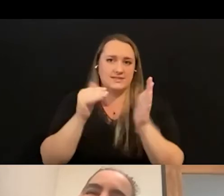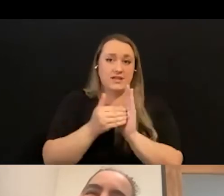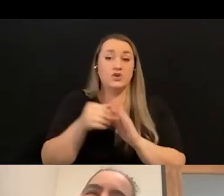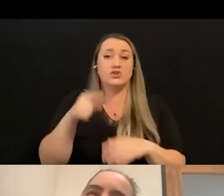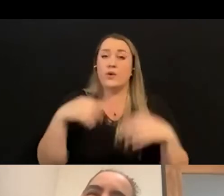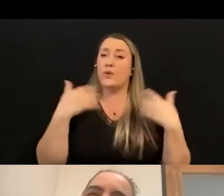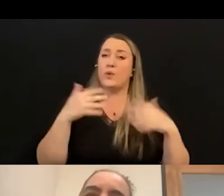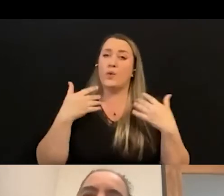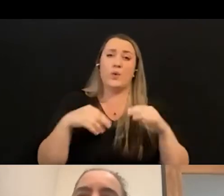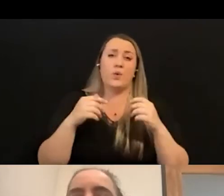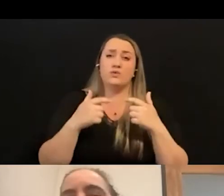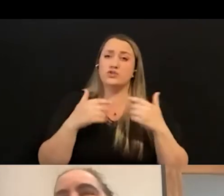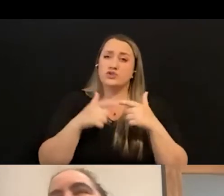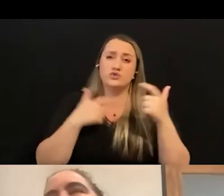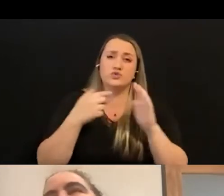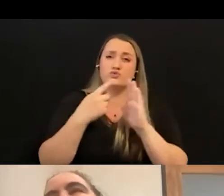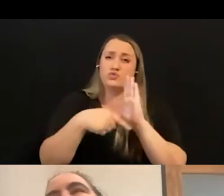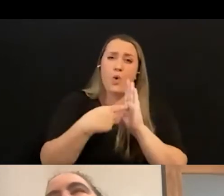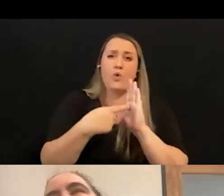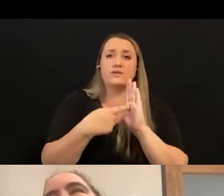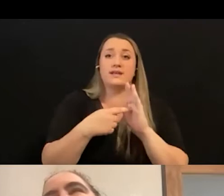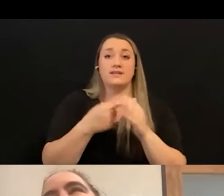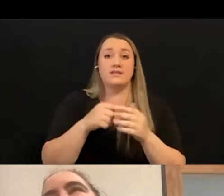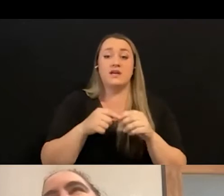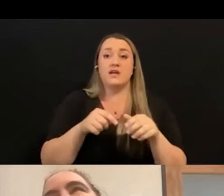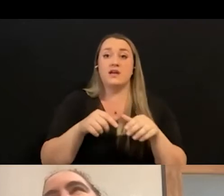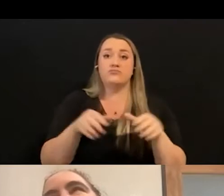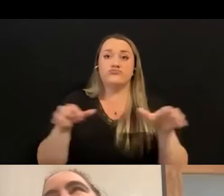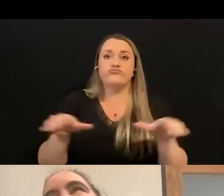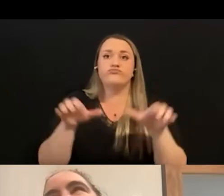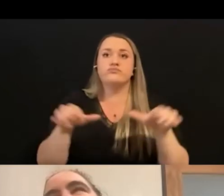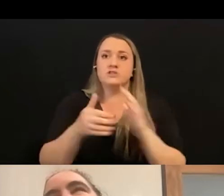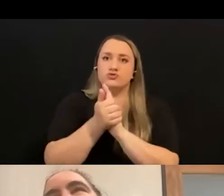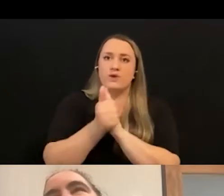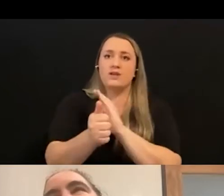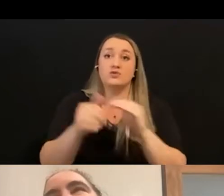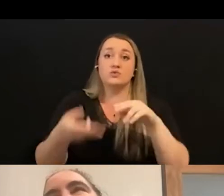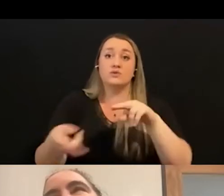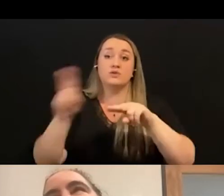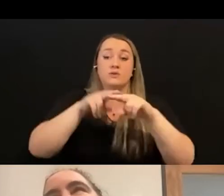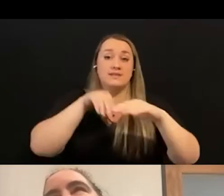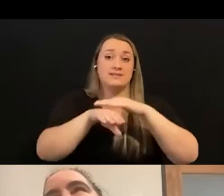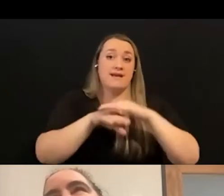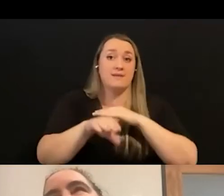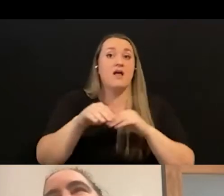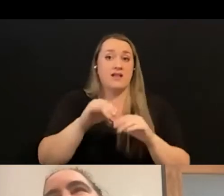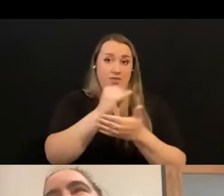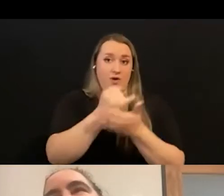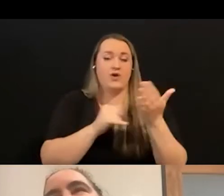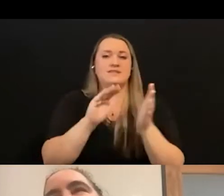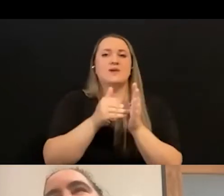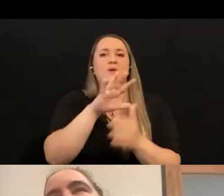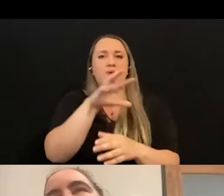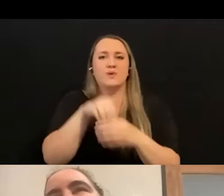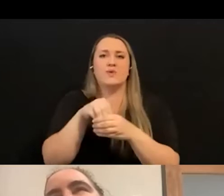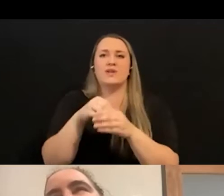in developing and implementing strategies to increase accessibility at the Arts Center, including an exhibition